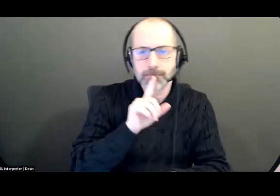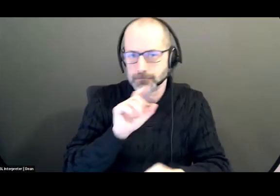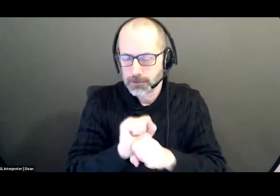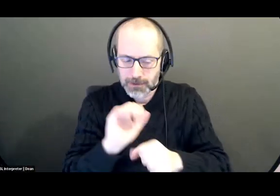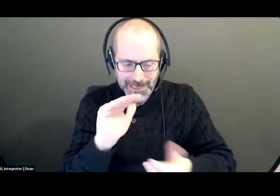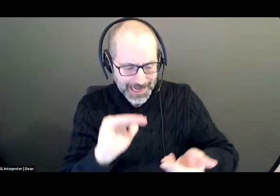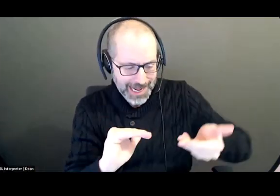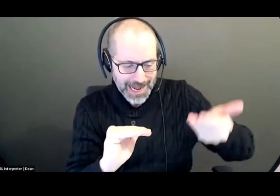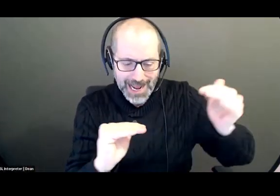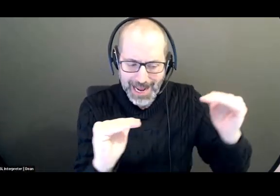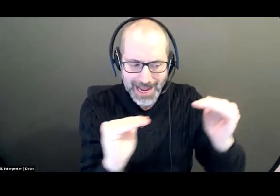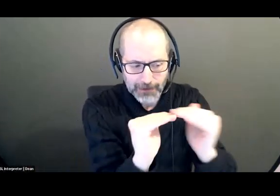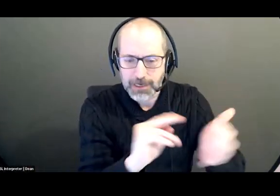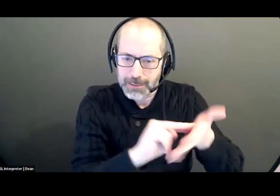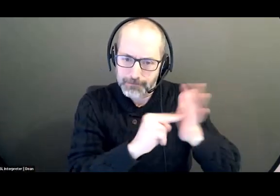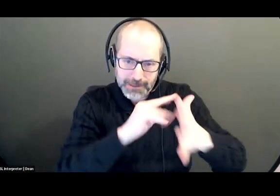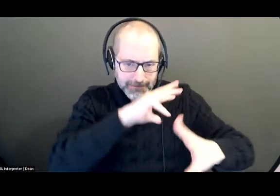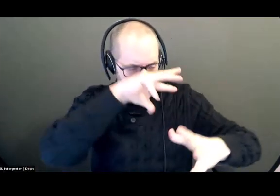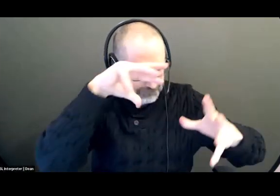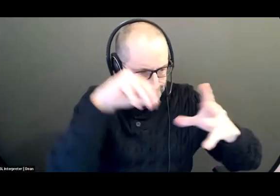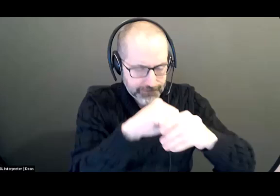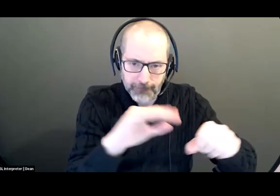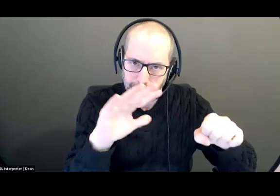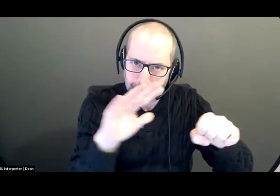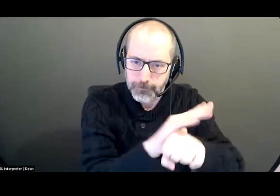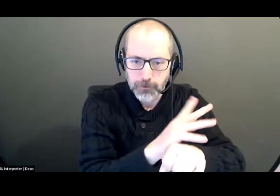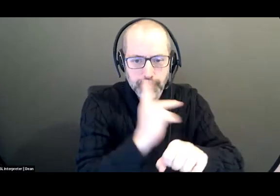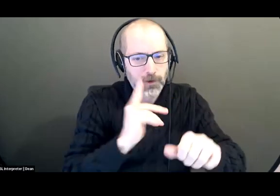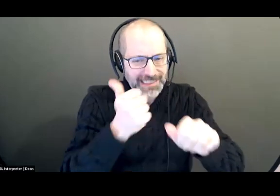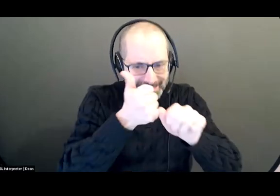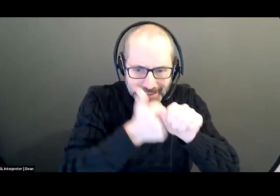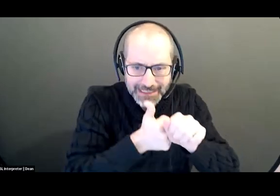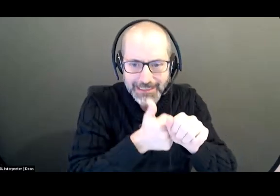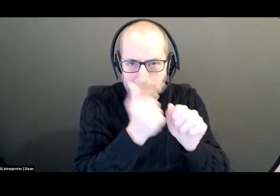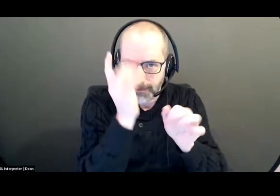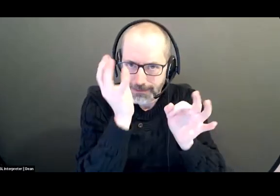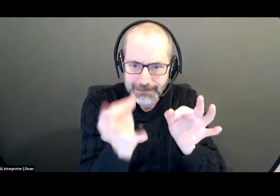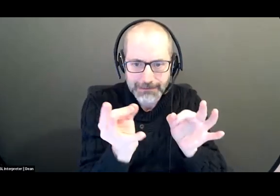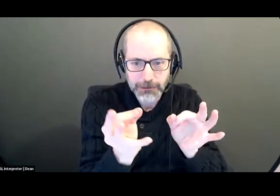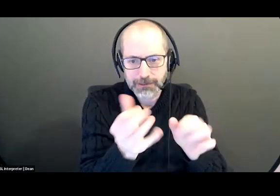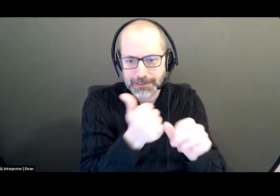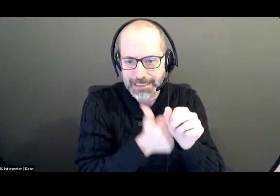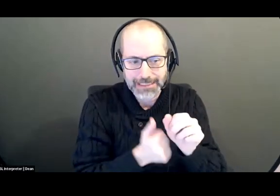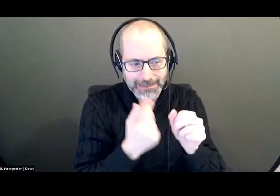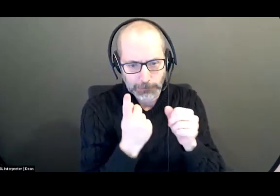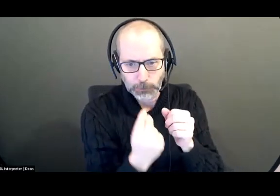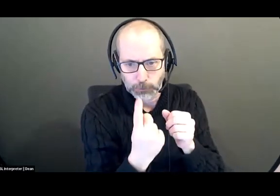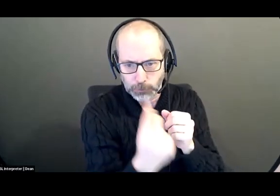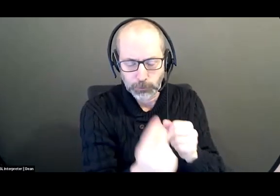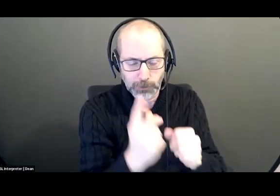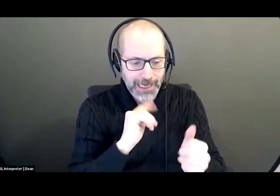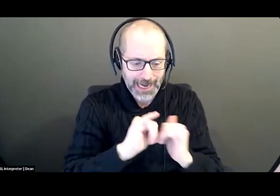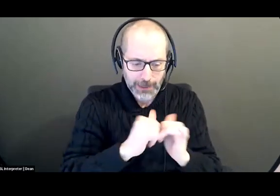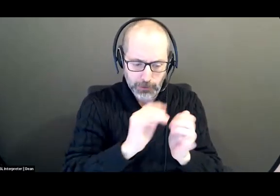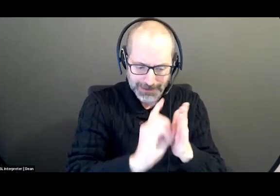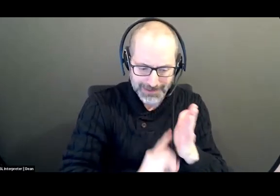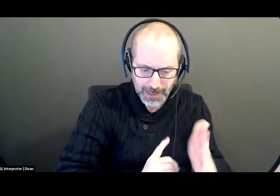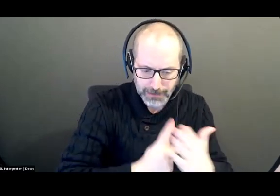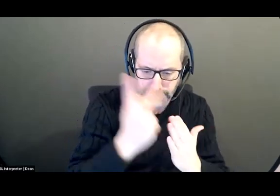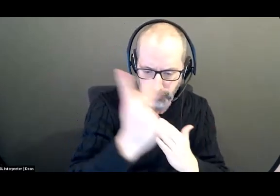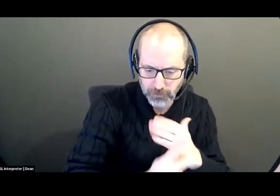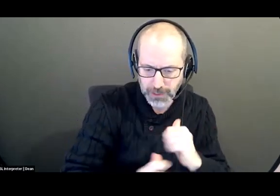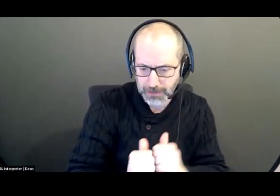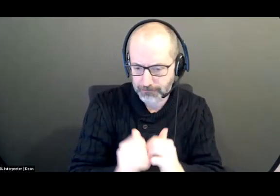our daily work. But the reality is that equity should influence every decision that we make within the healthcare